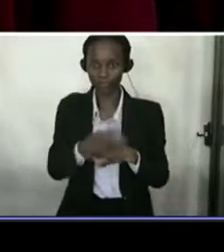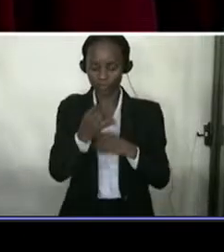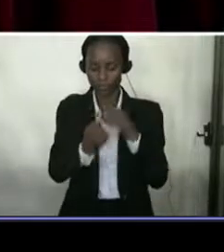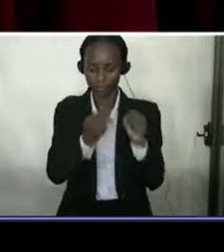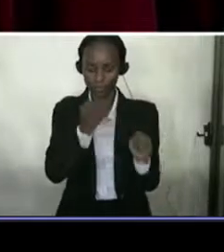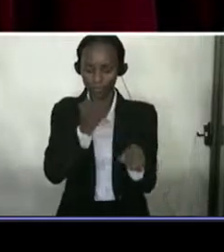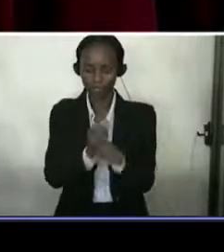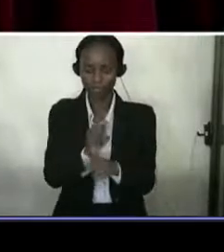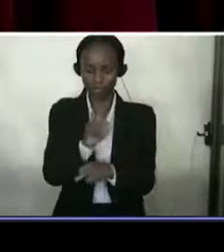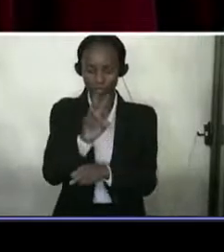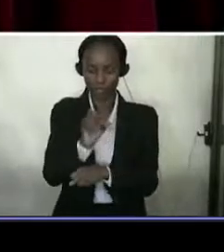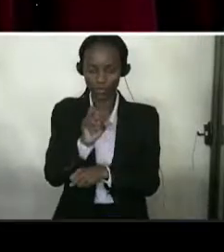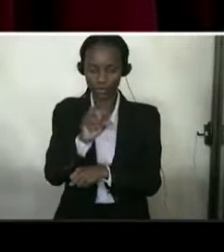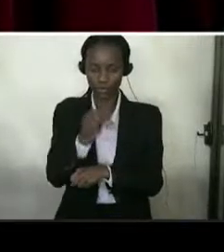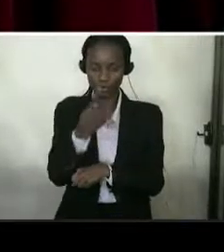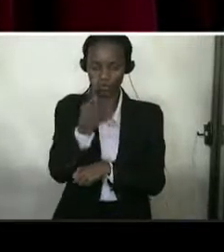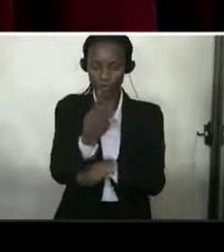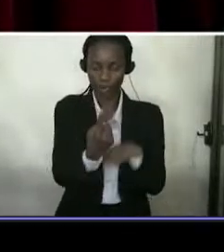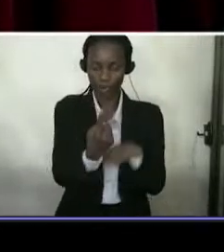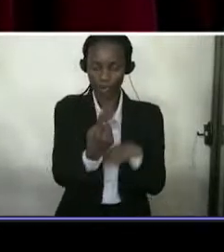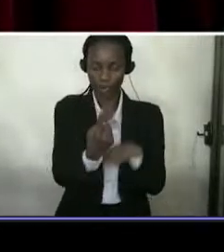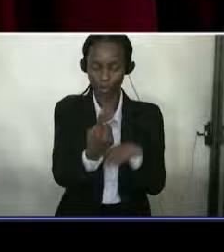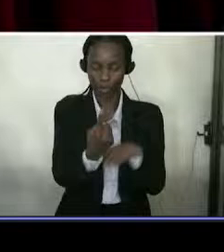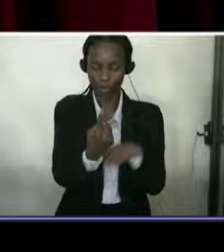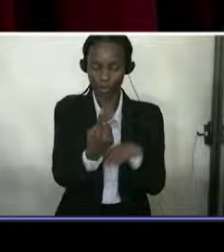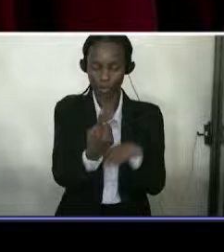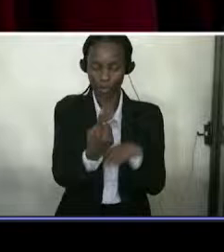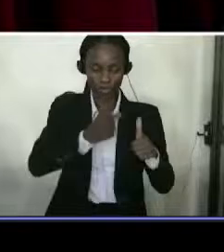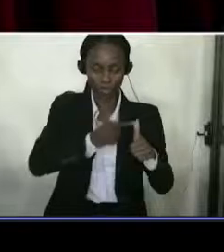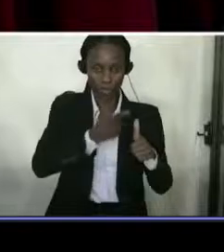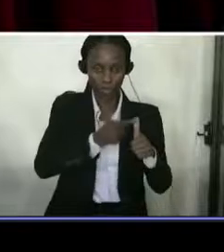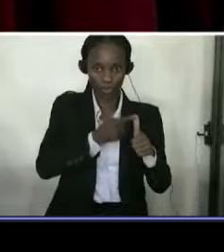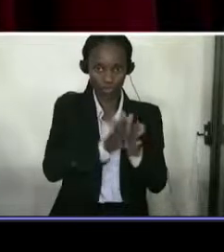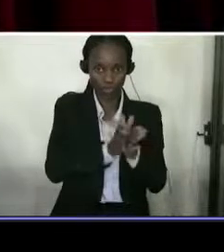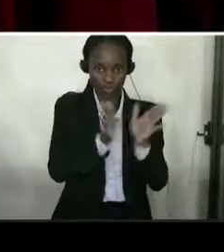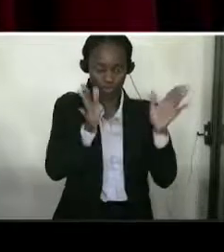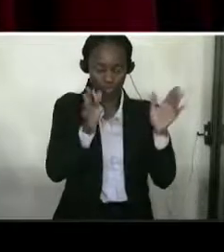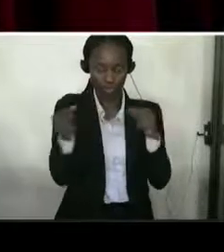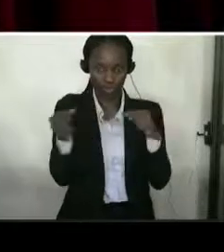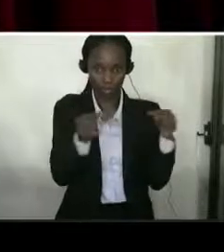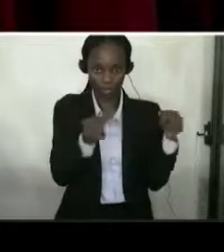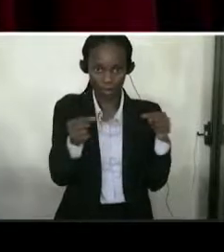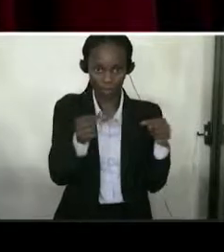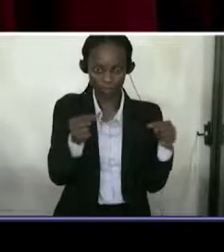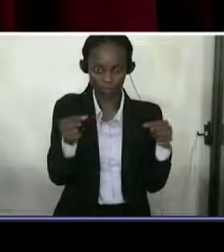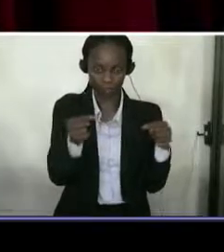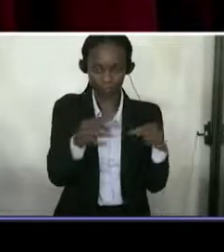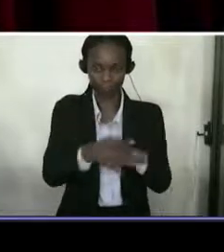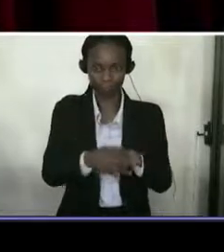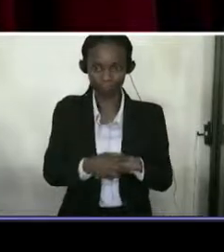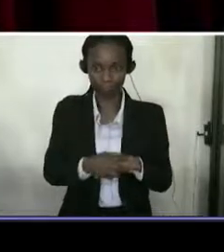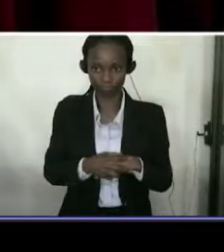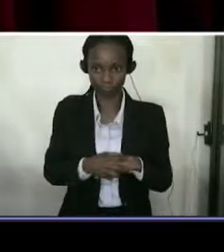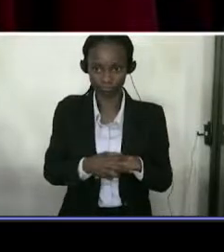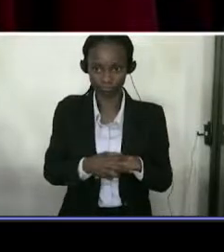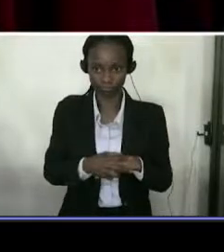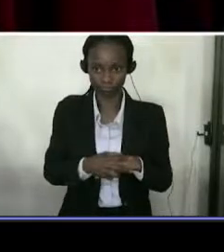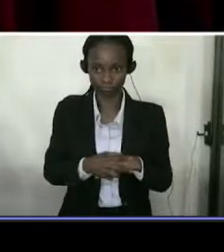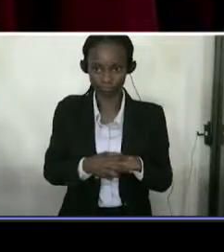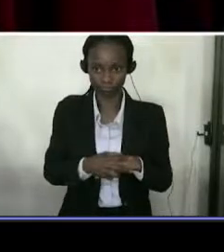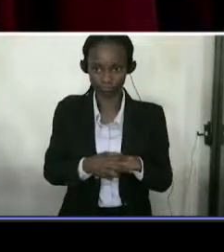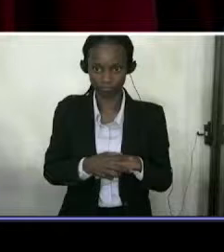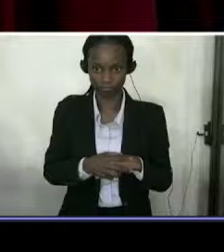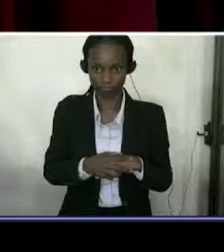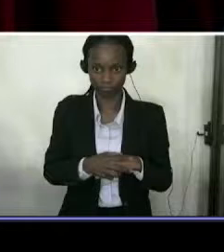2020-2021 report of the Auditor General debate. The House